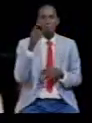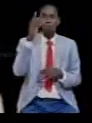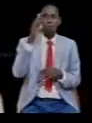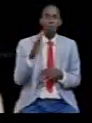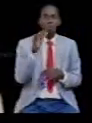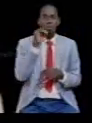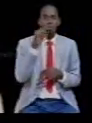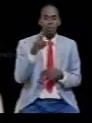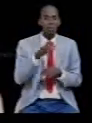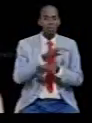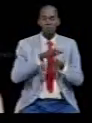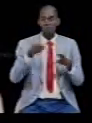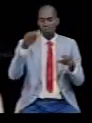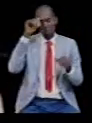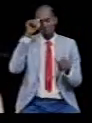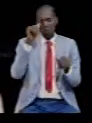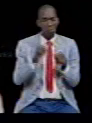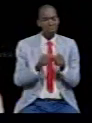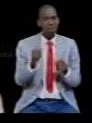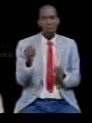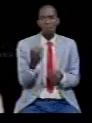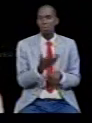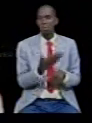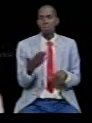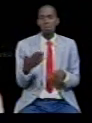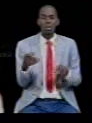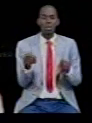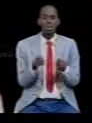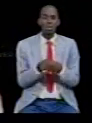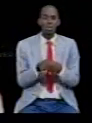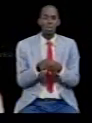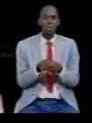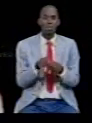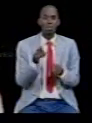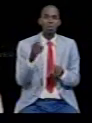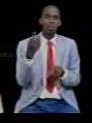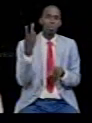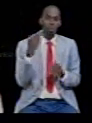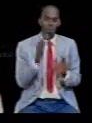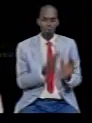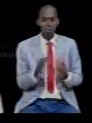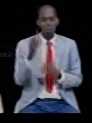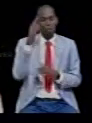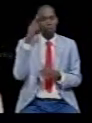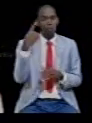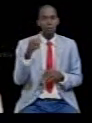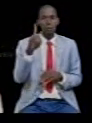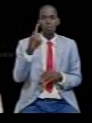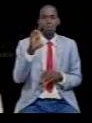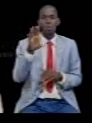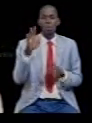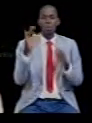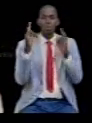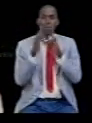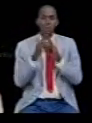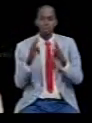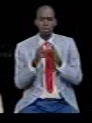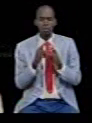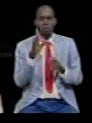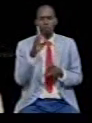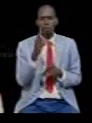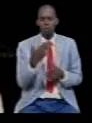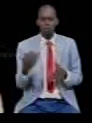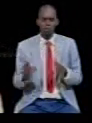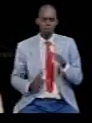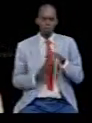didn't remember it again. So as I was preparing for December retreat that year, one spirit now said,